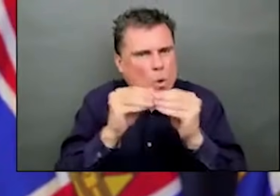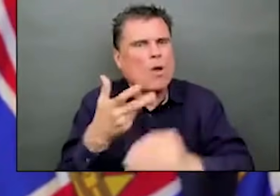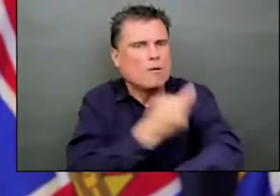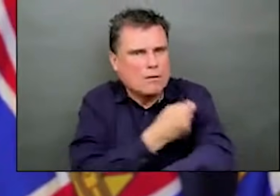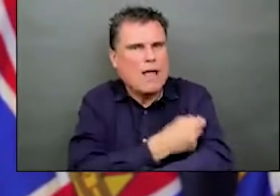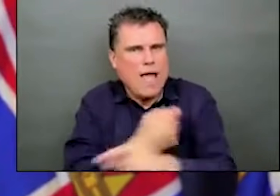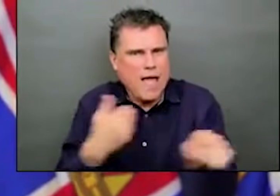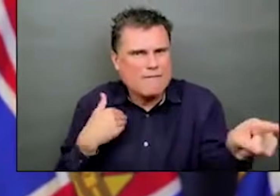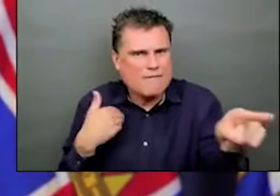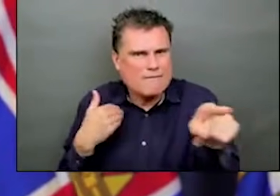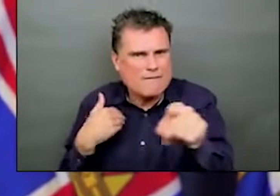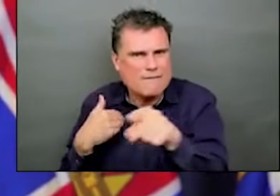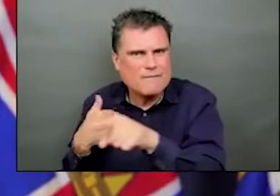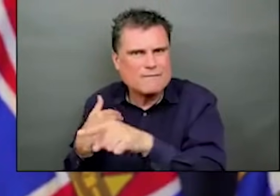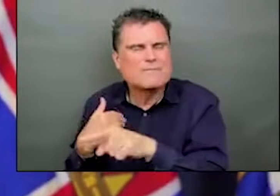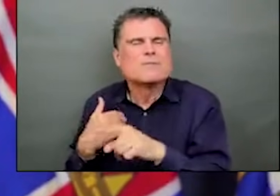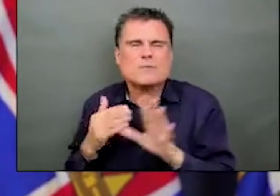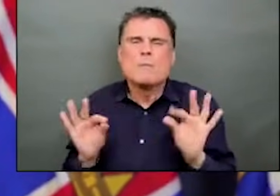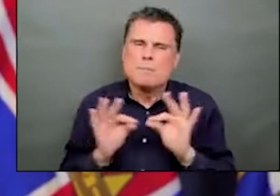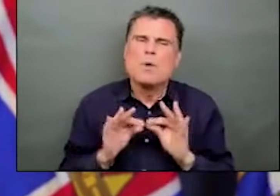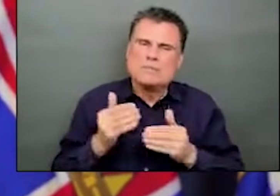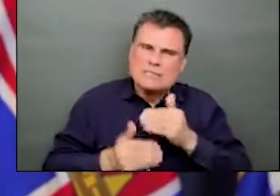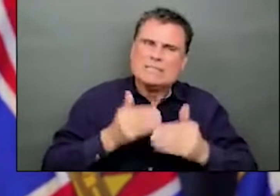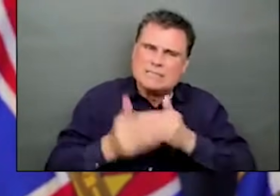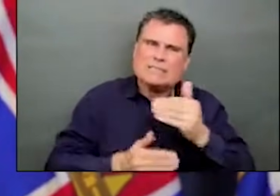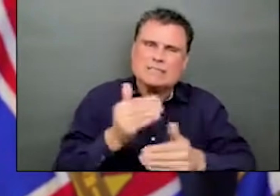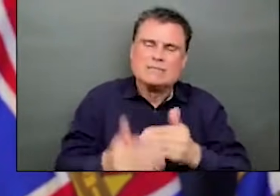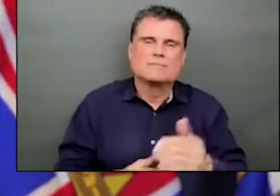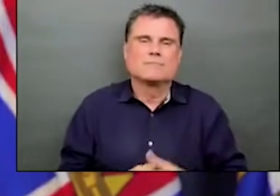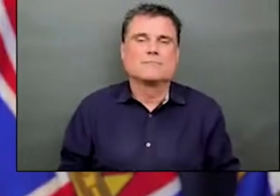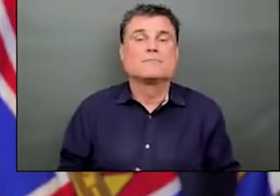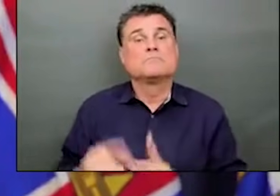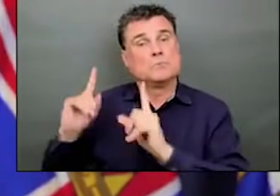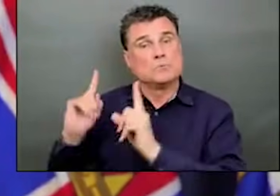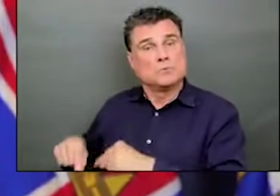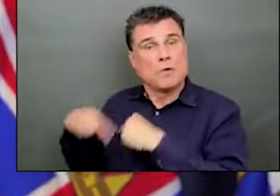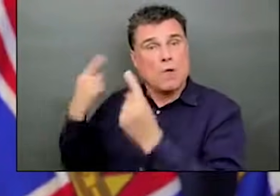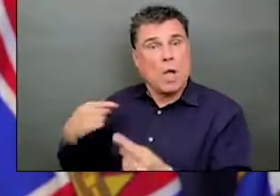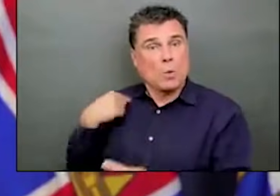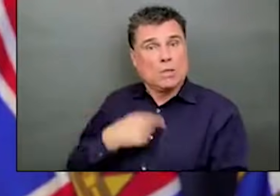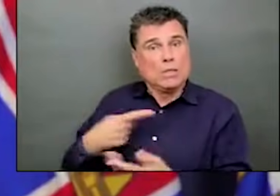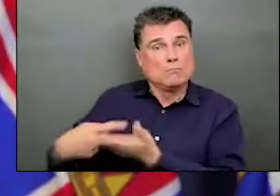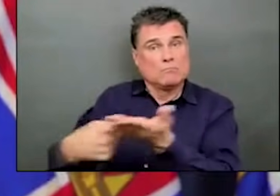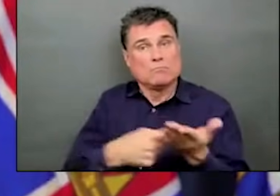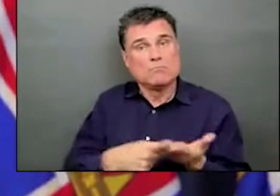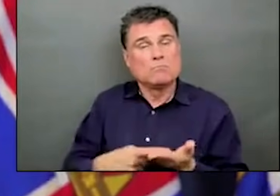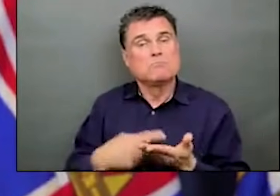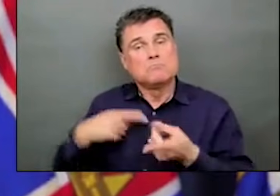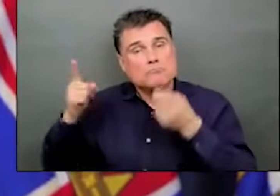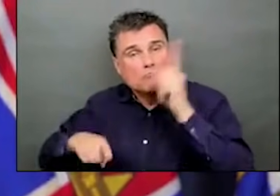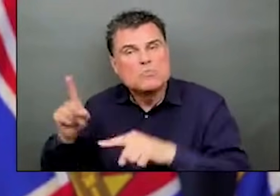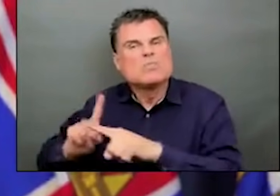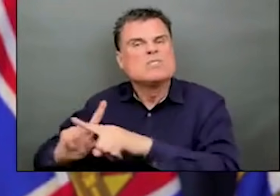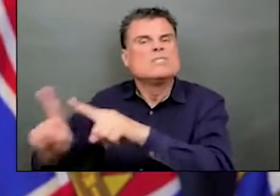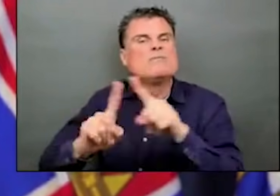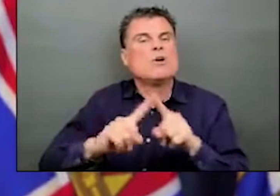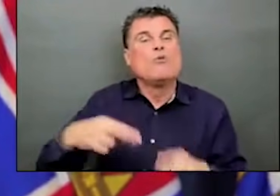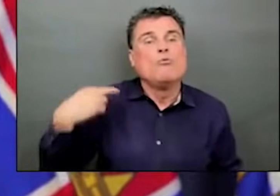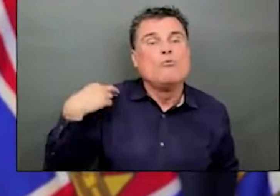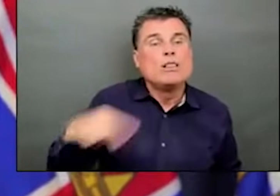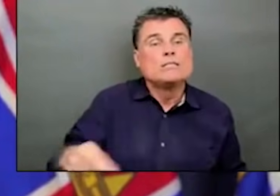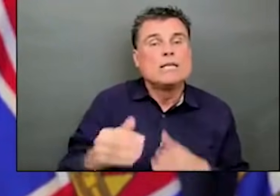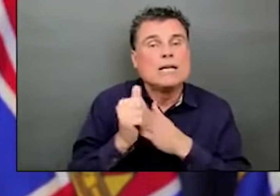what we are looking at, and I've had the privilege of working with faith leaders, for example, to look at how we can